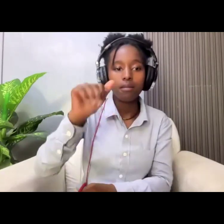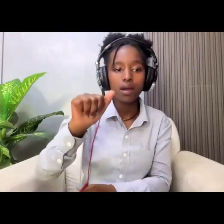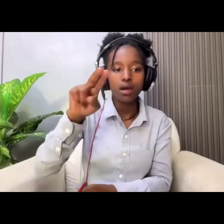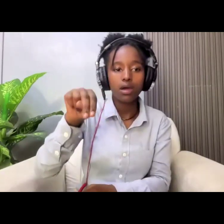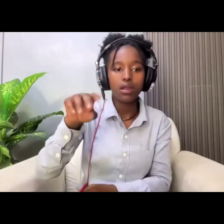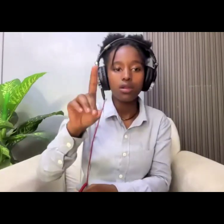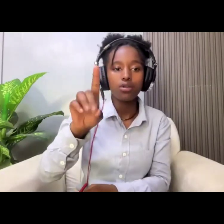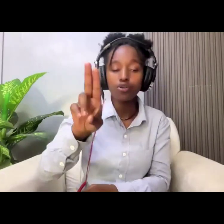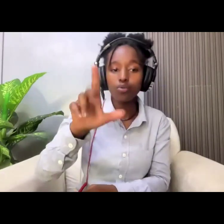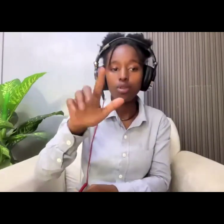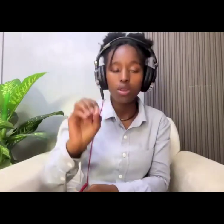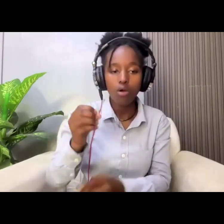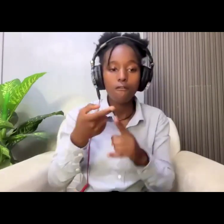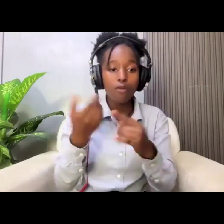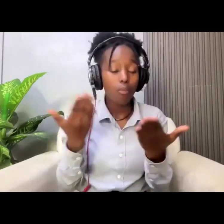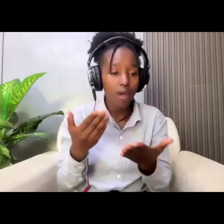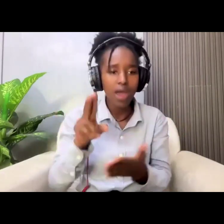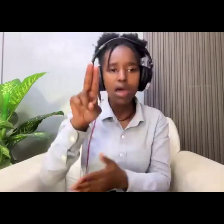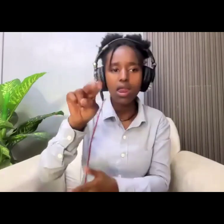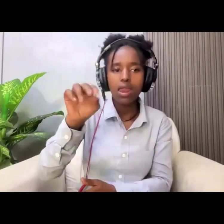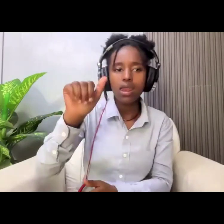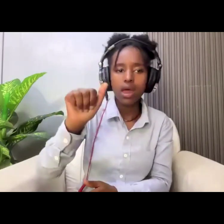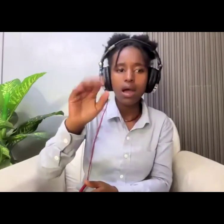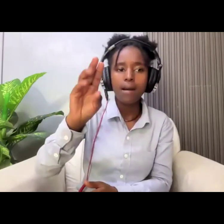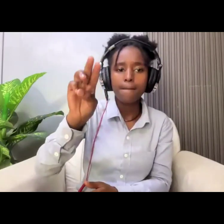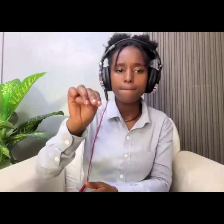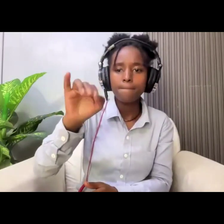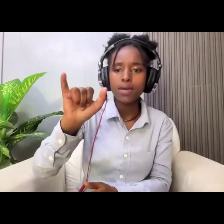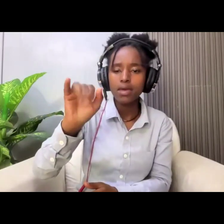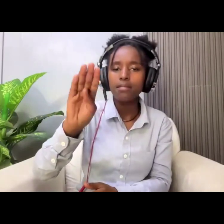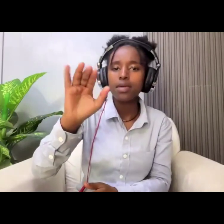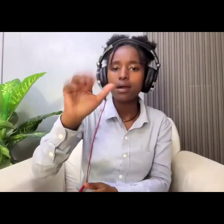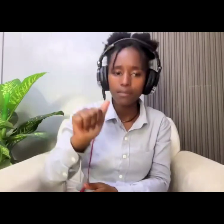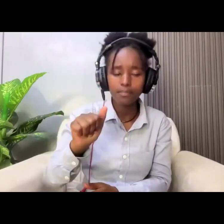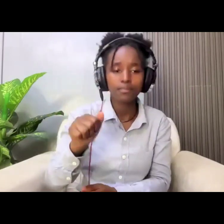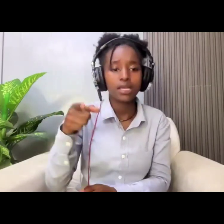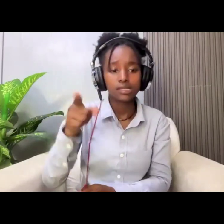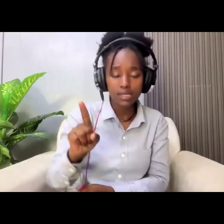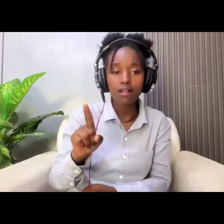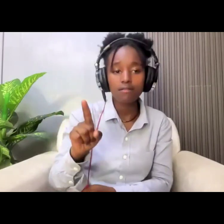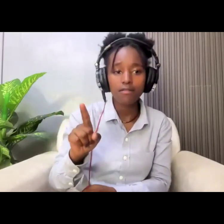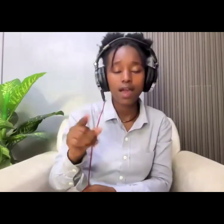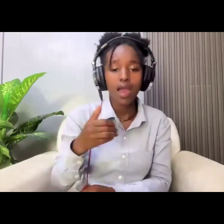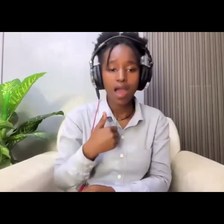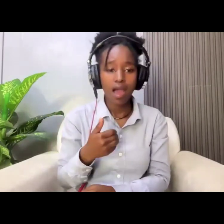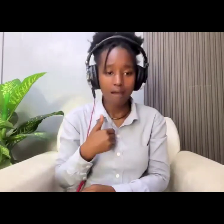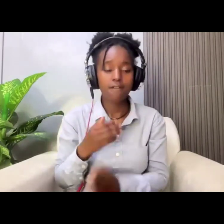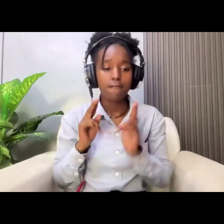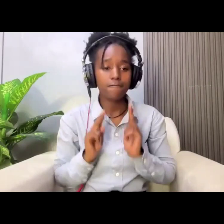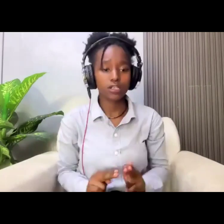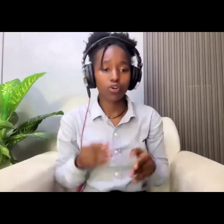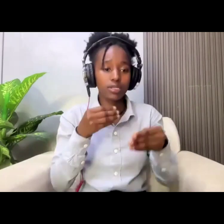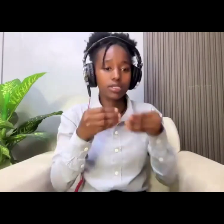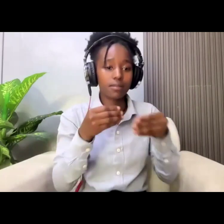Shehama from Namibia. I have gotten my injury, physical disability. I broke